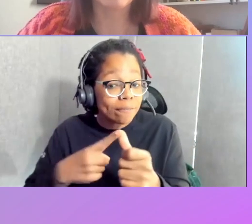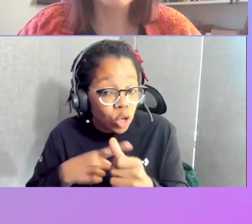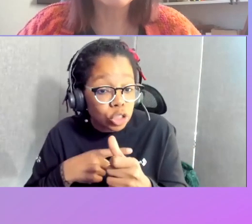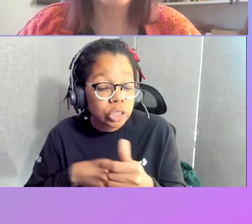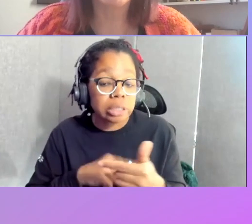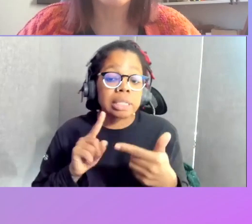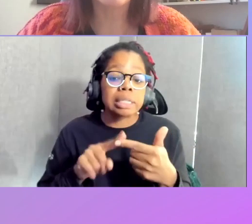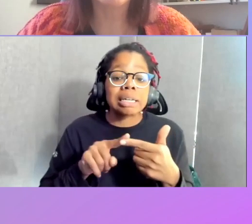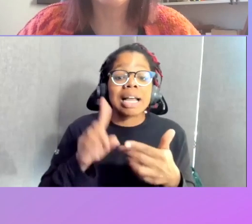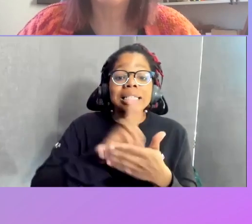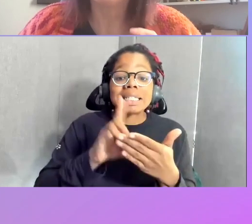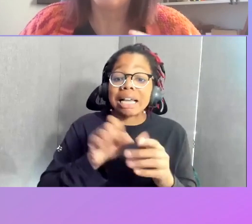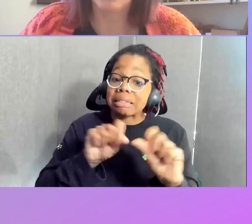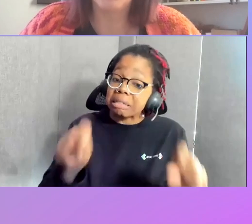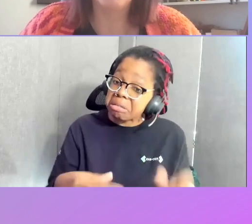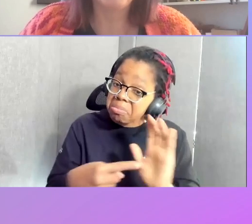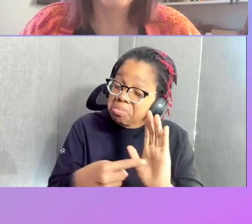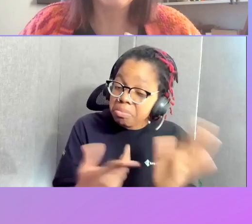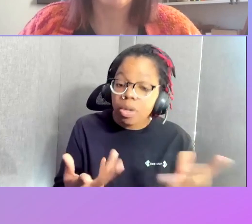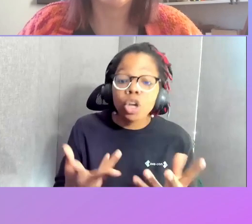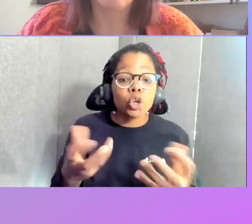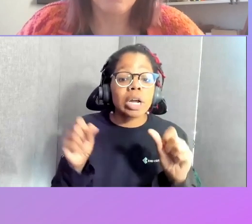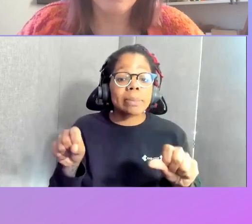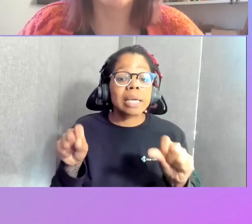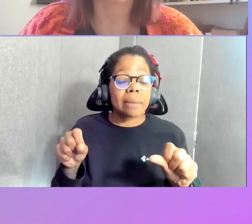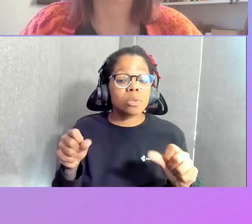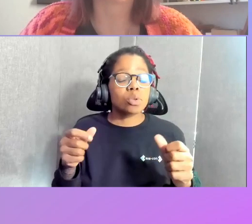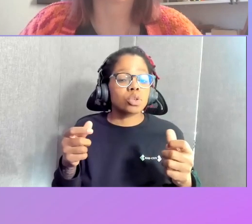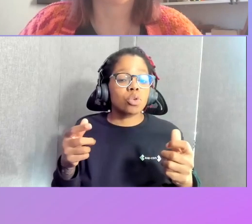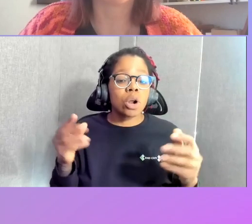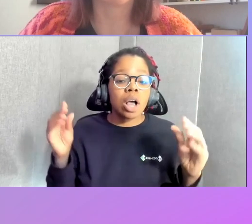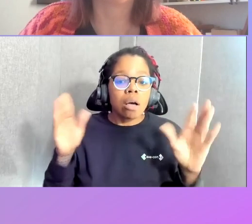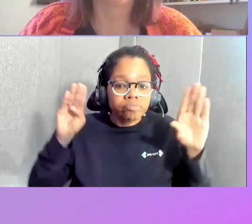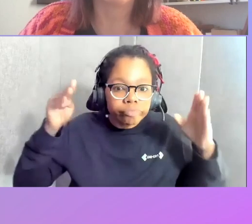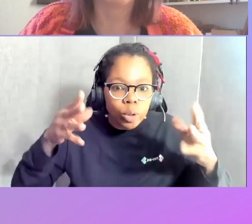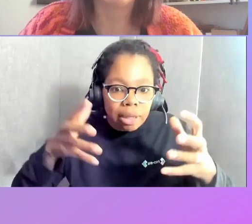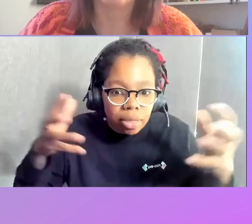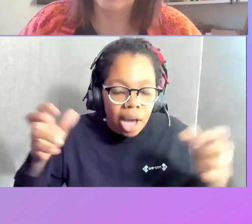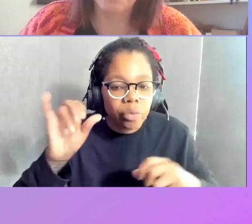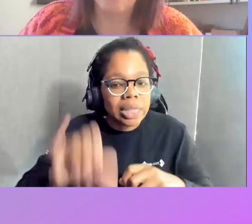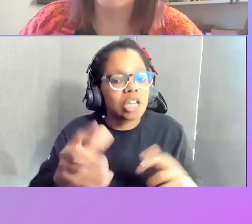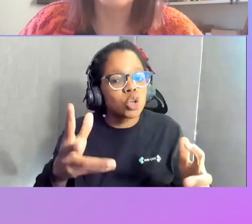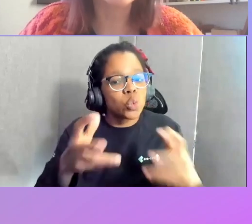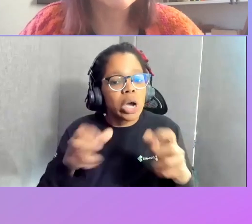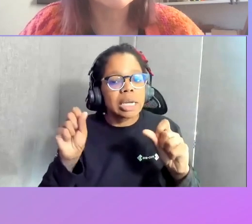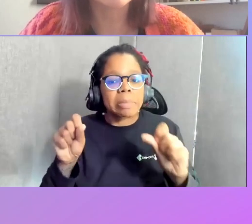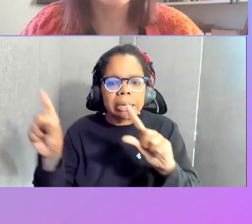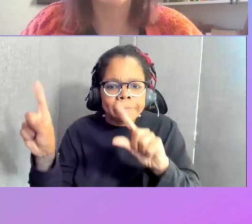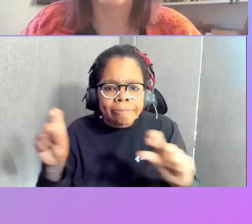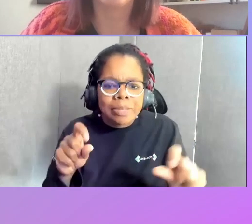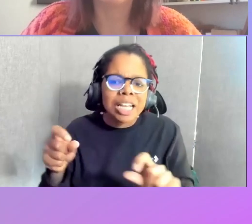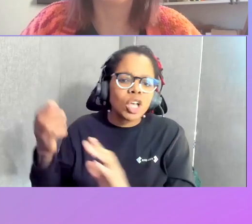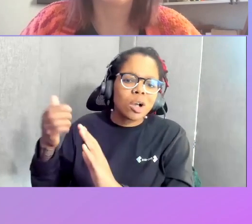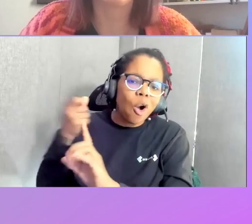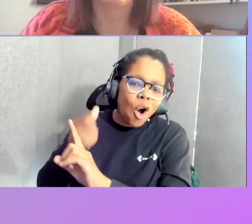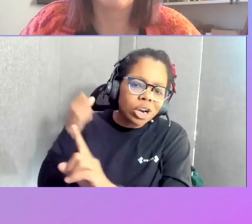your design system, for example, you want to be able to put a lot of attention on that. You want to be able to run it through automated testing,